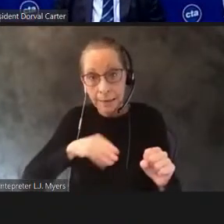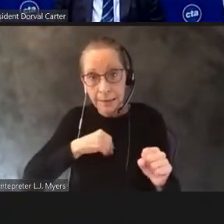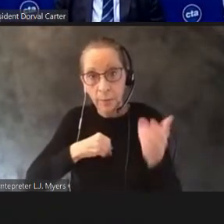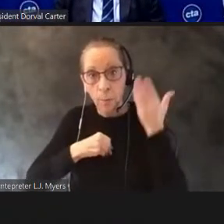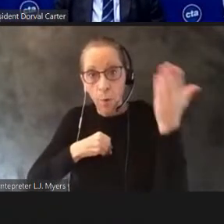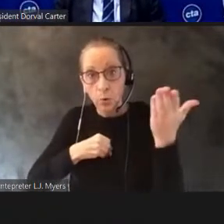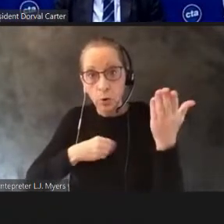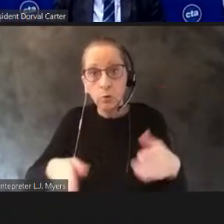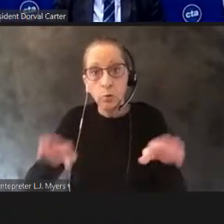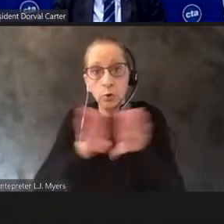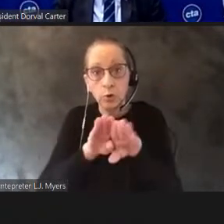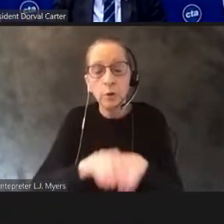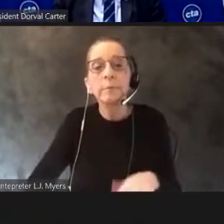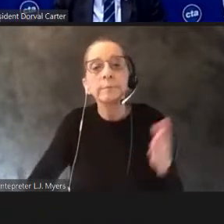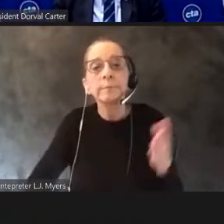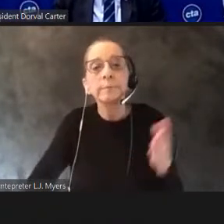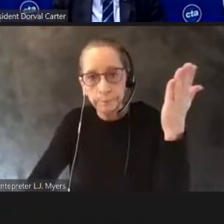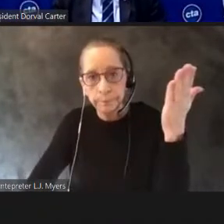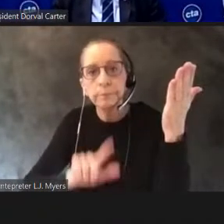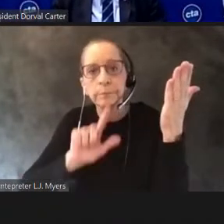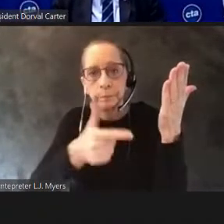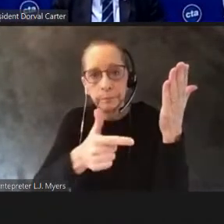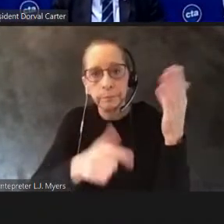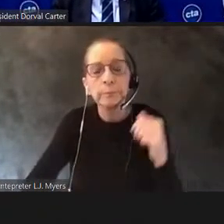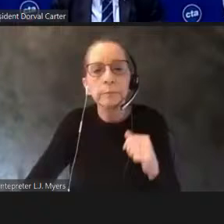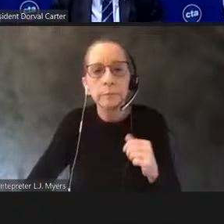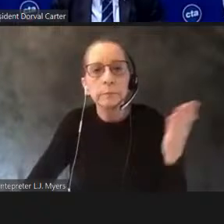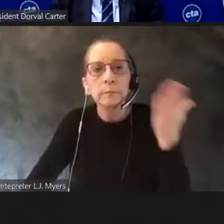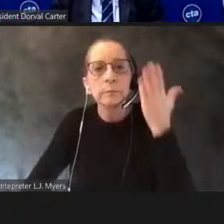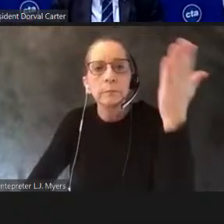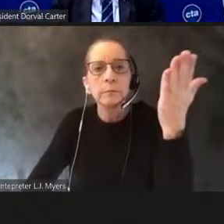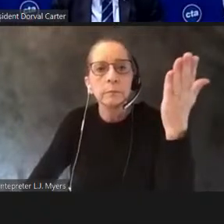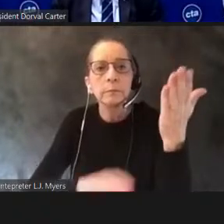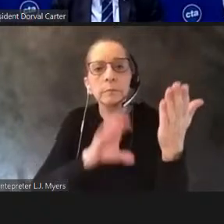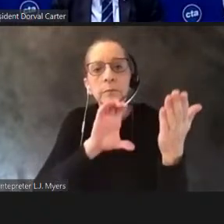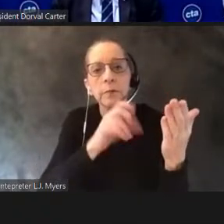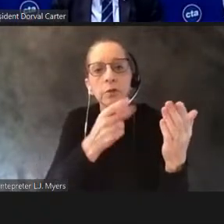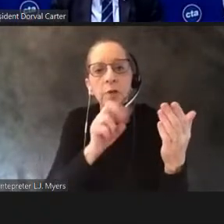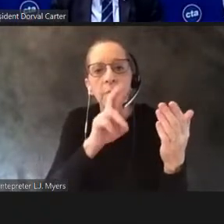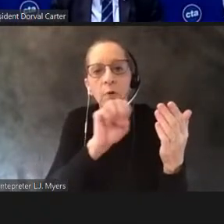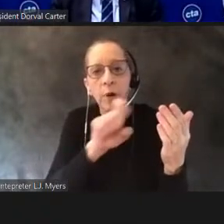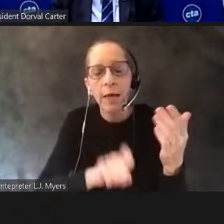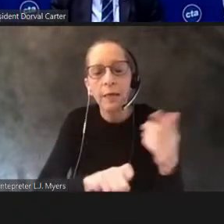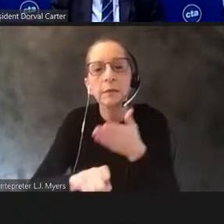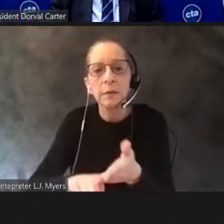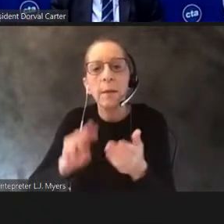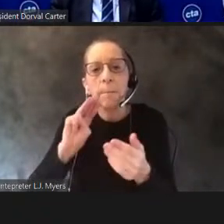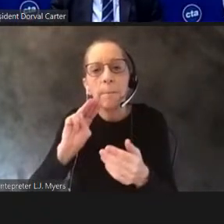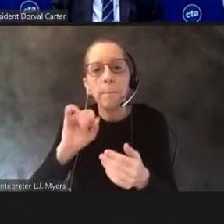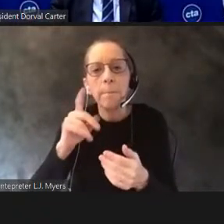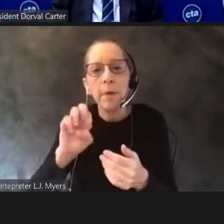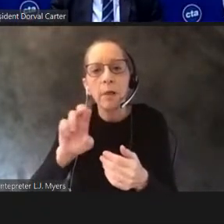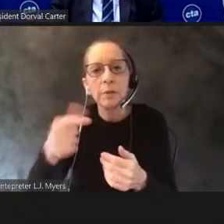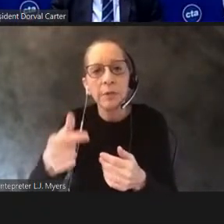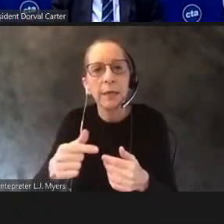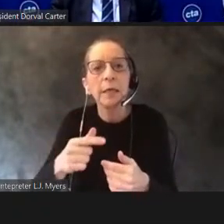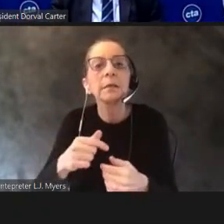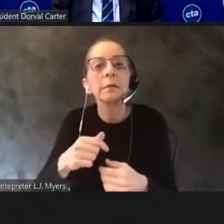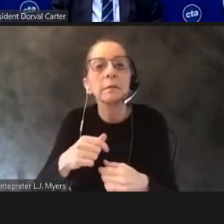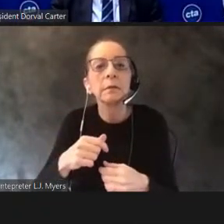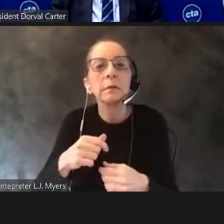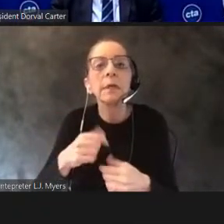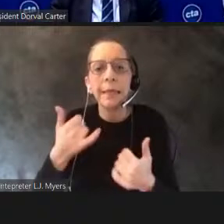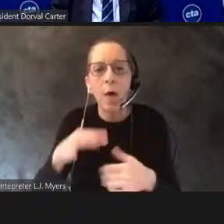adjourn? So moved. Second. Moved by Judge Chevrolet, seconded by Reverend Miller. I will now take a roll call vote. Judge